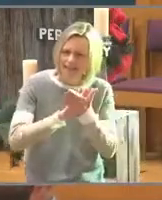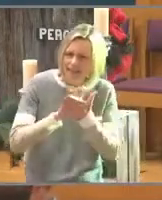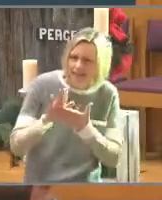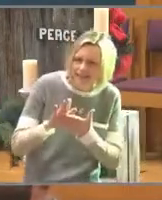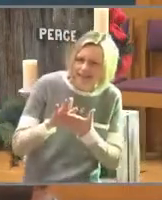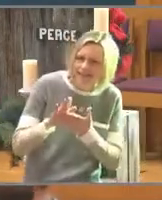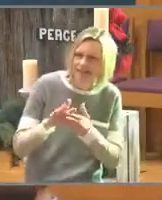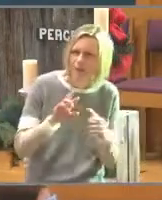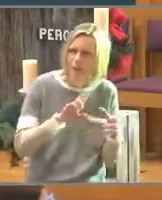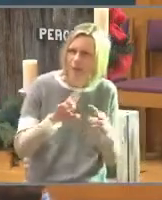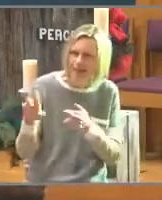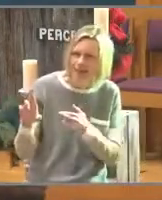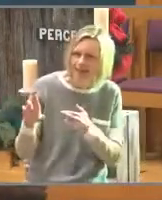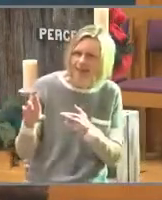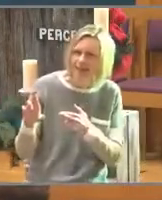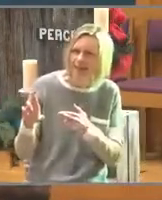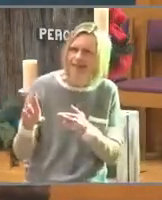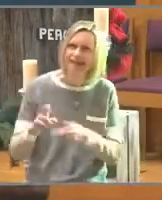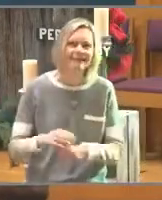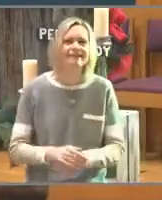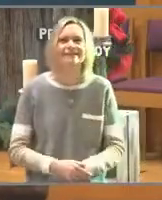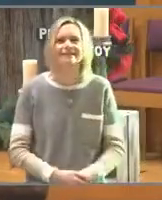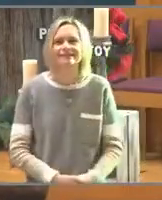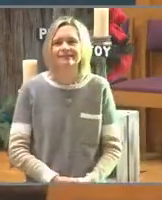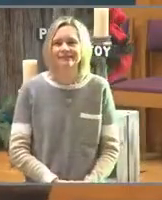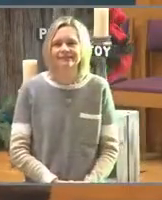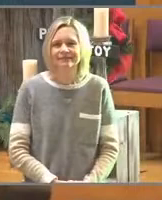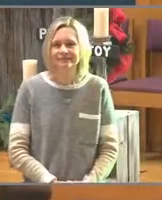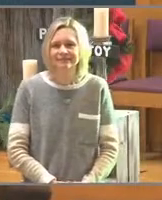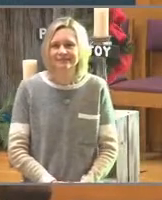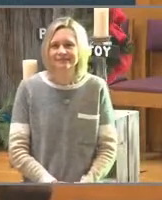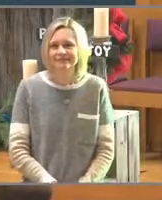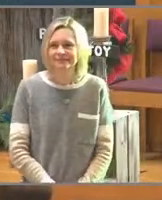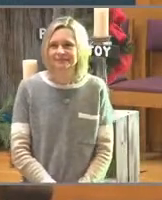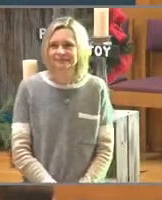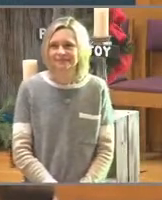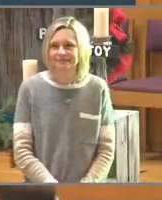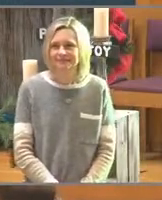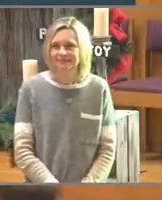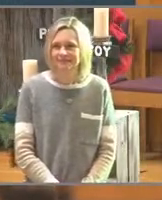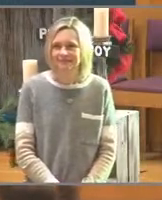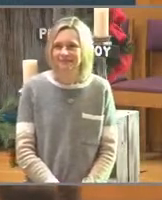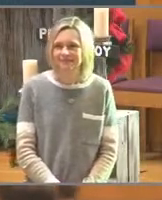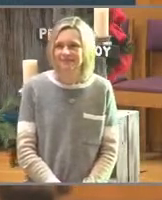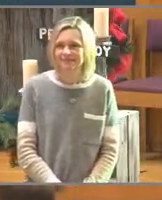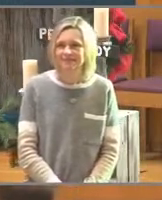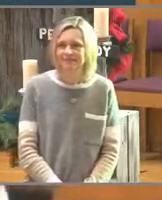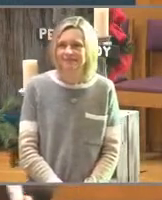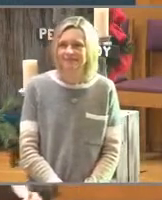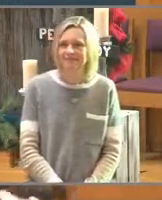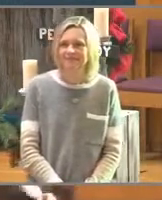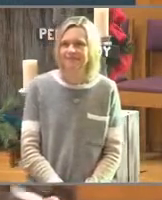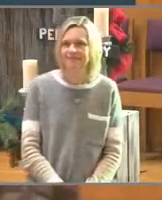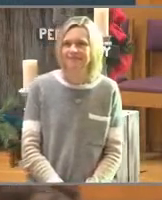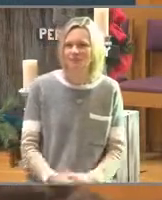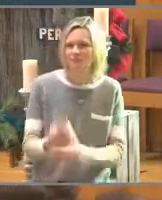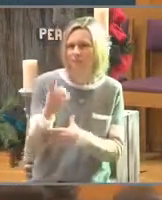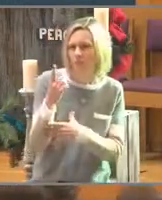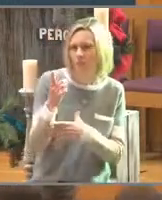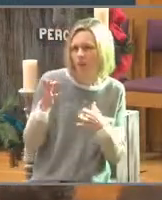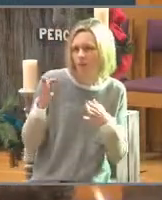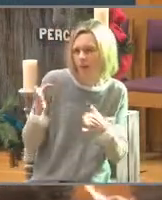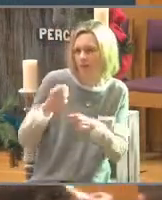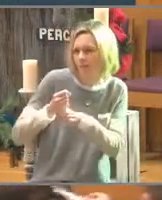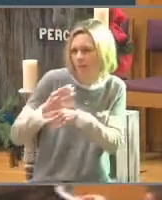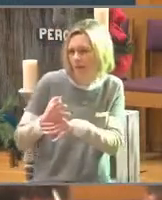already, yeah, maybe a little bit of dusting of ourselves here, yeah, a little bit of this, yeah, a little bit of that, yeah. So this is just one way that we prepare